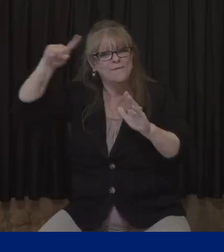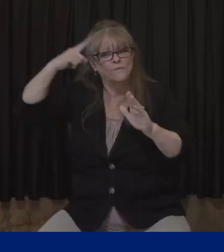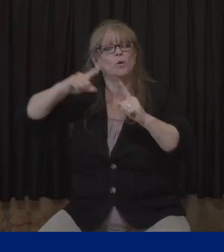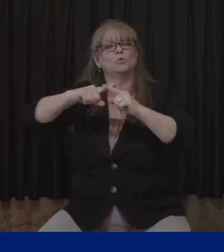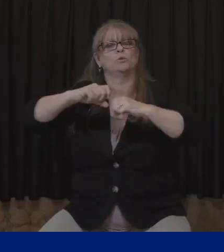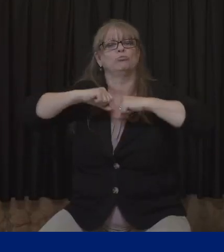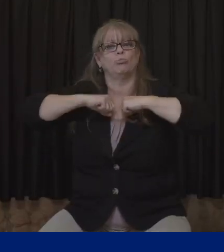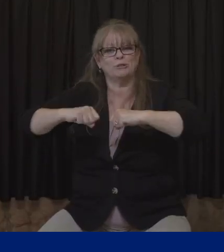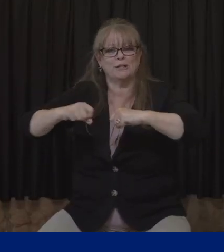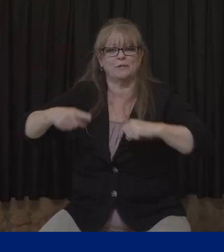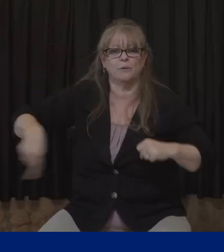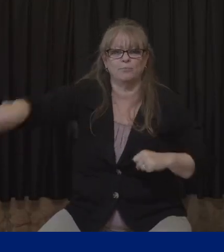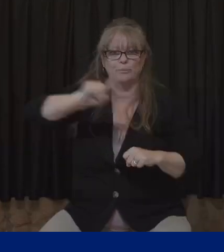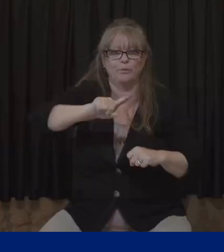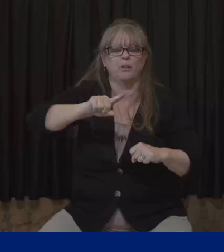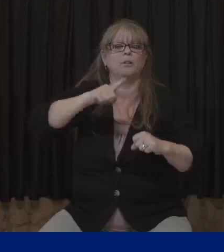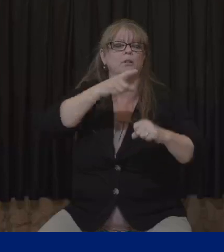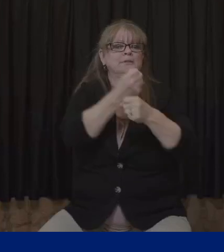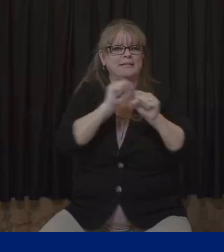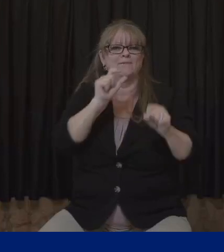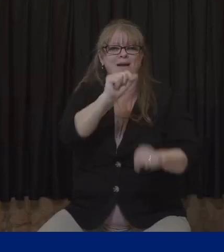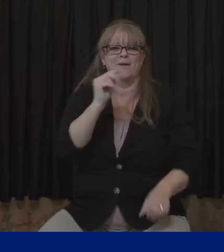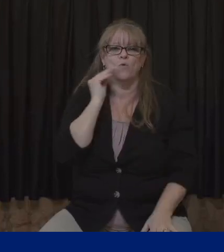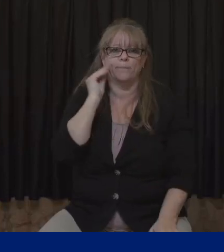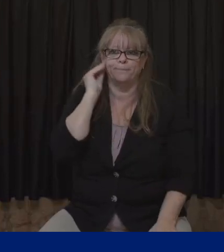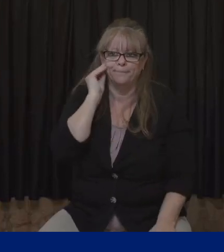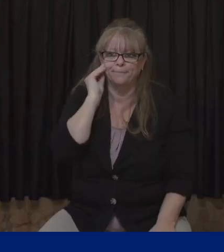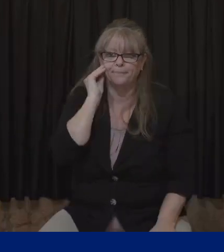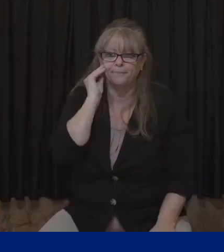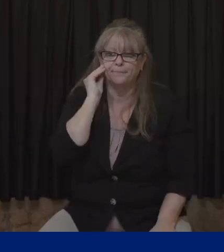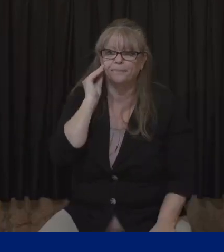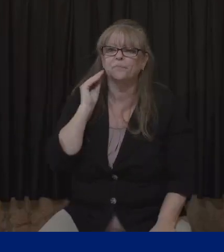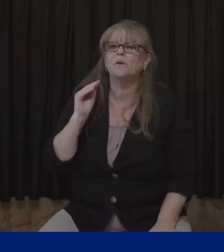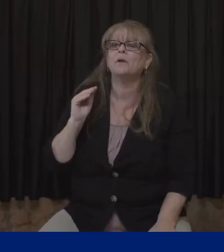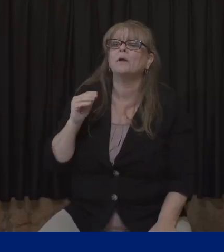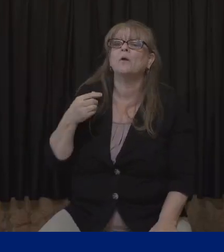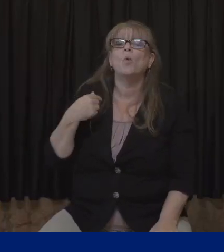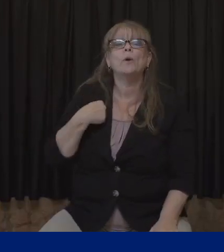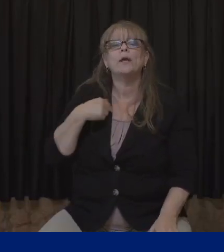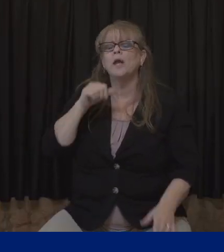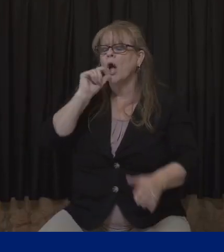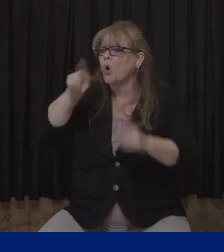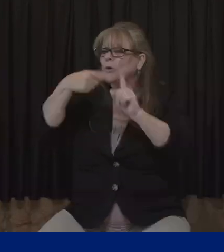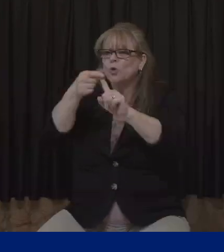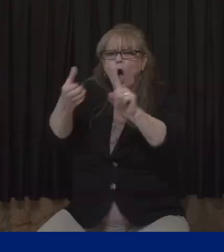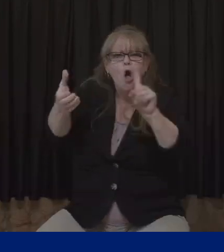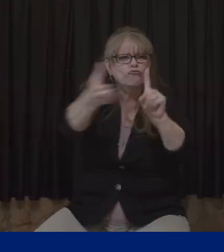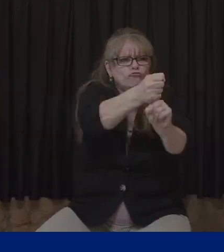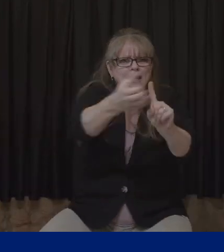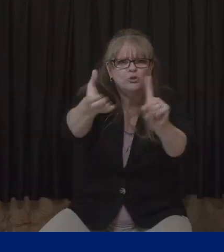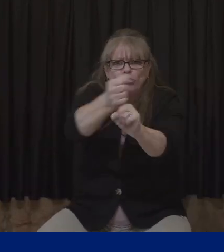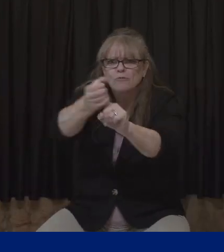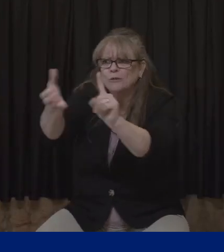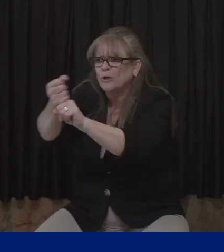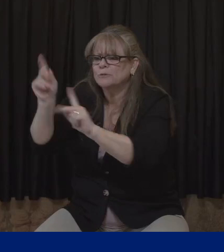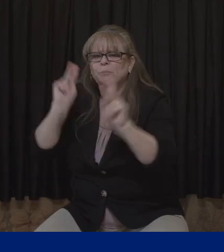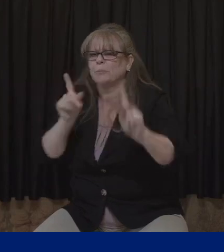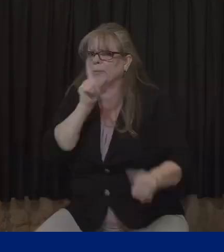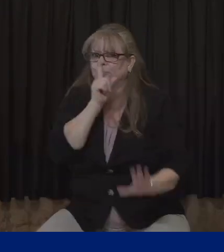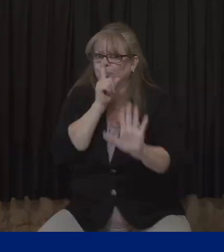stay-at-home order. People were not arrested or charged when they were out and about their neighborhood, to a phase where enforcement is absolutely